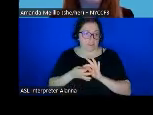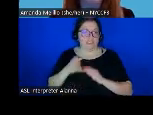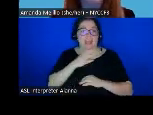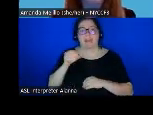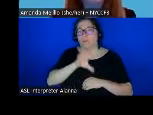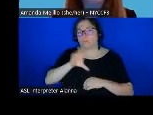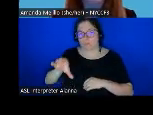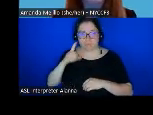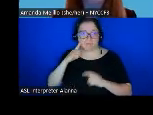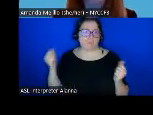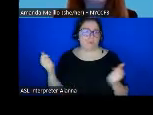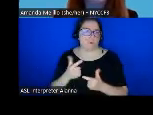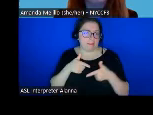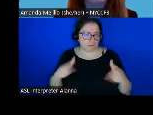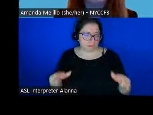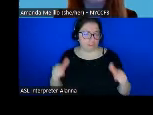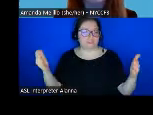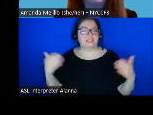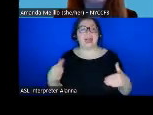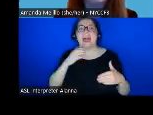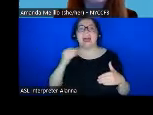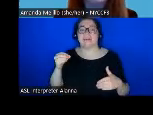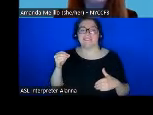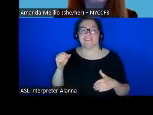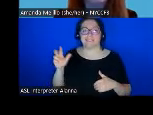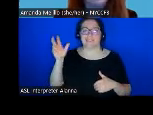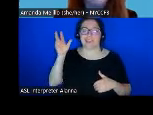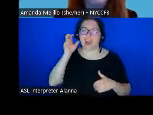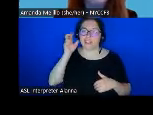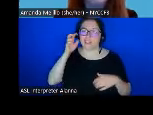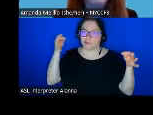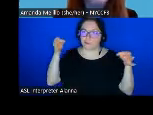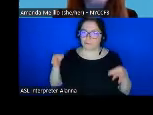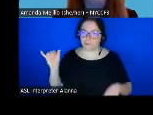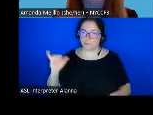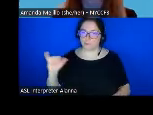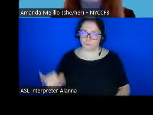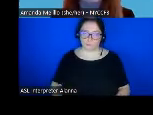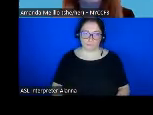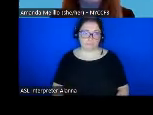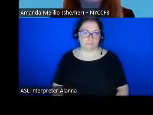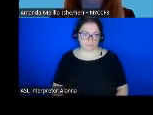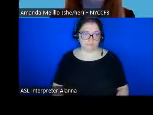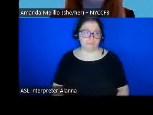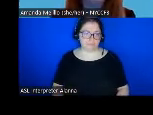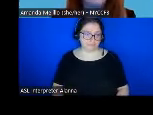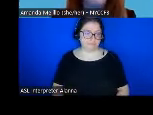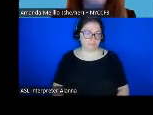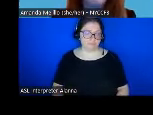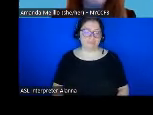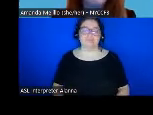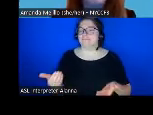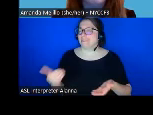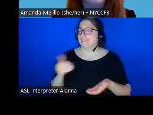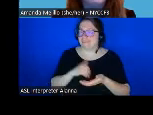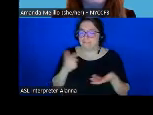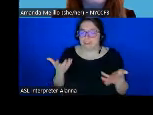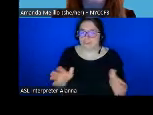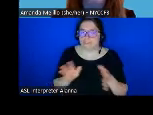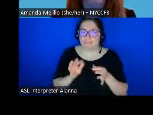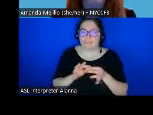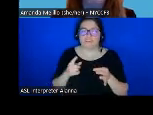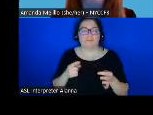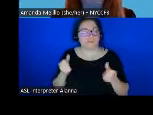uh and audio descriptions of the video content as well as i said we're planning on doing a lot of live events and